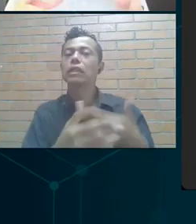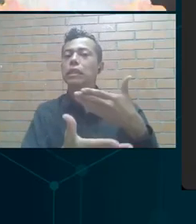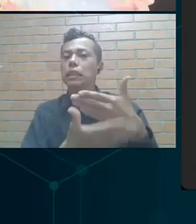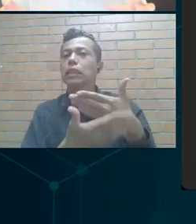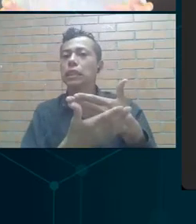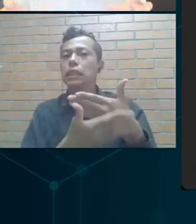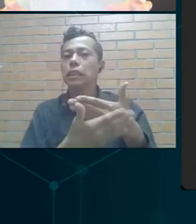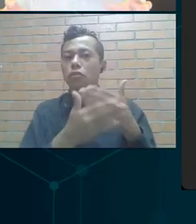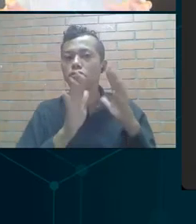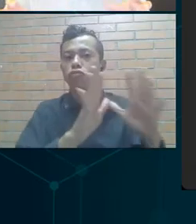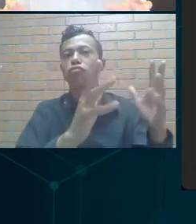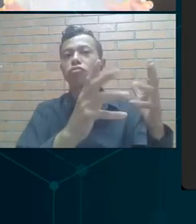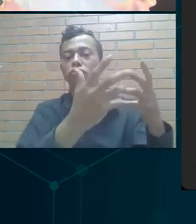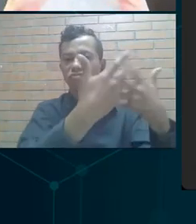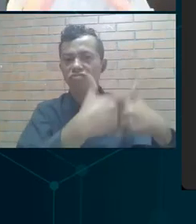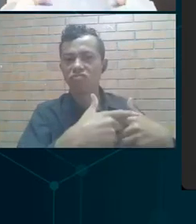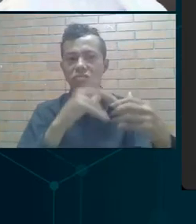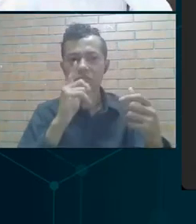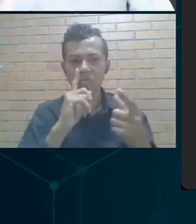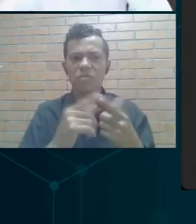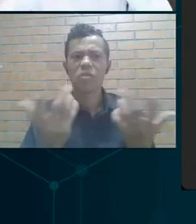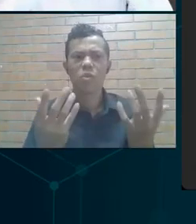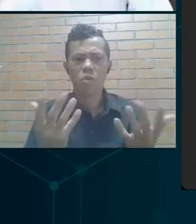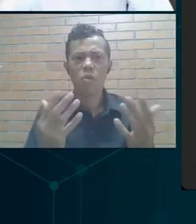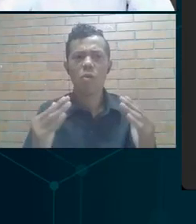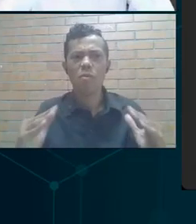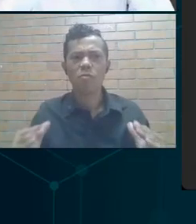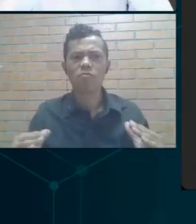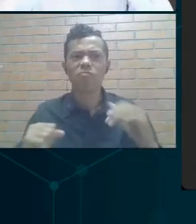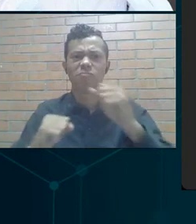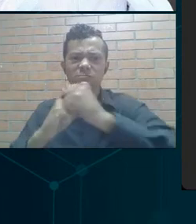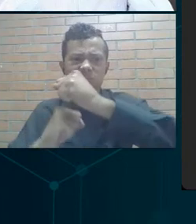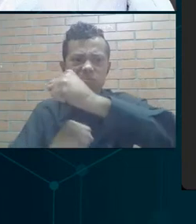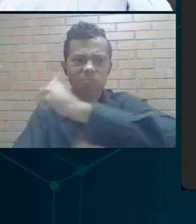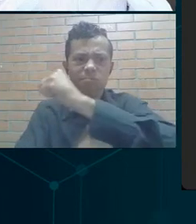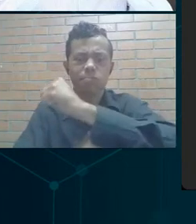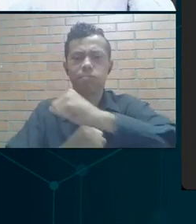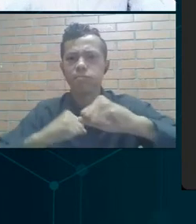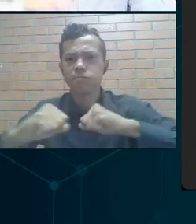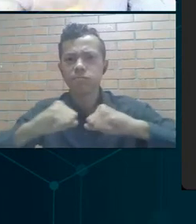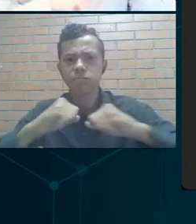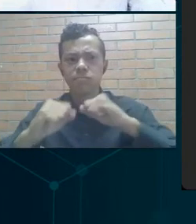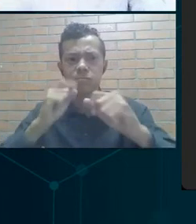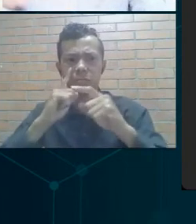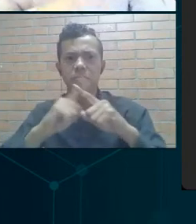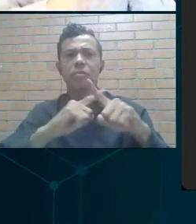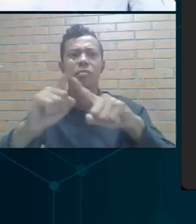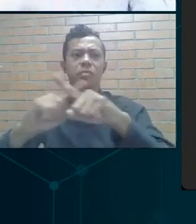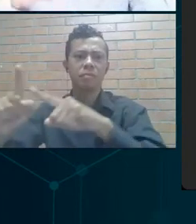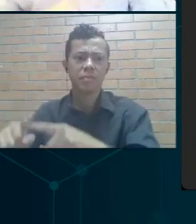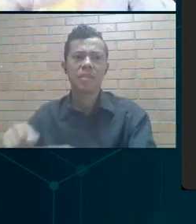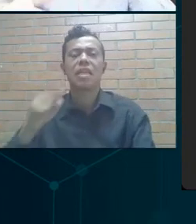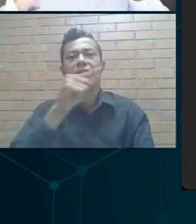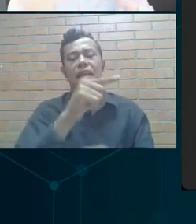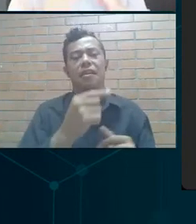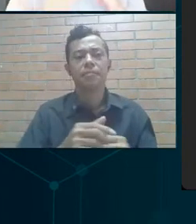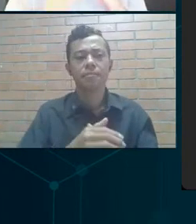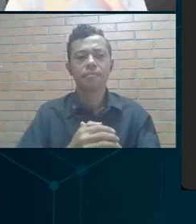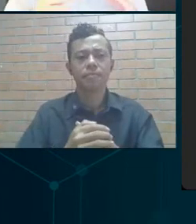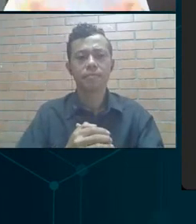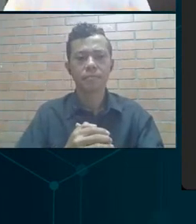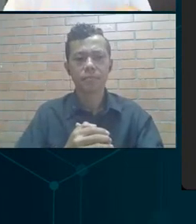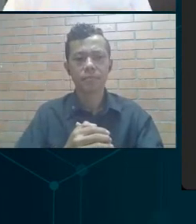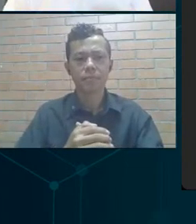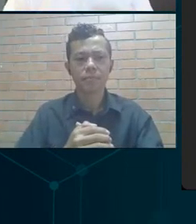use in a very different way. And so as opposed to being centralizing and being slow and having these long decision cycles at high